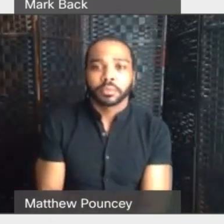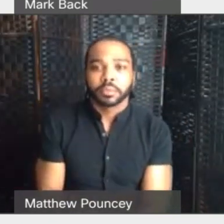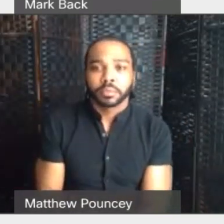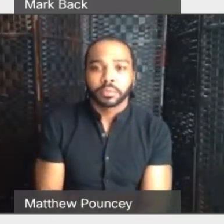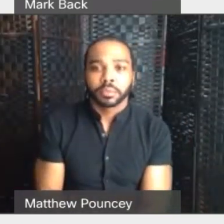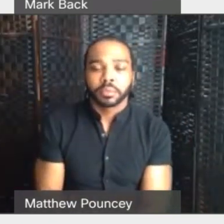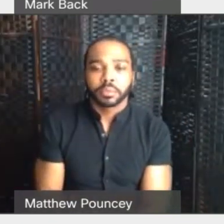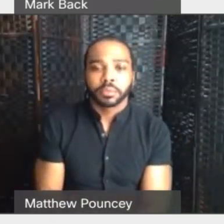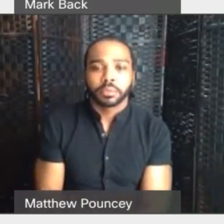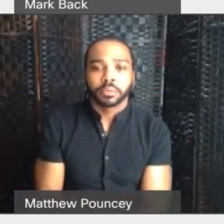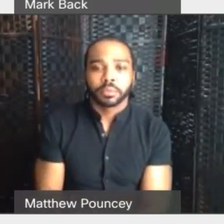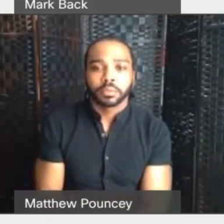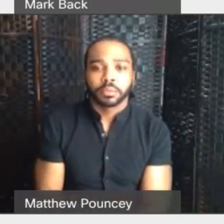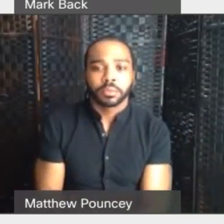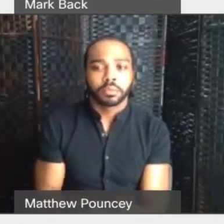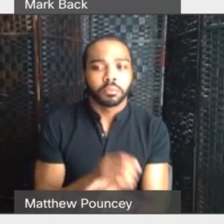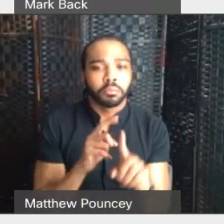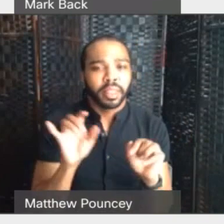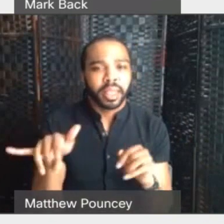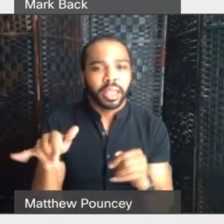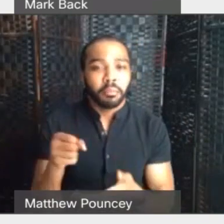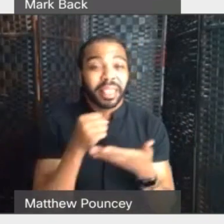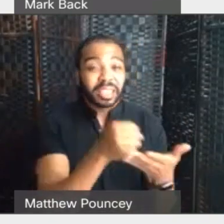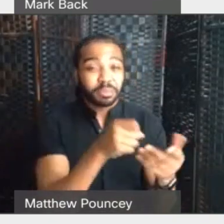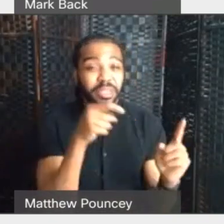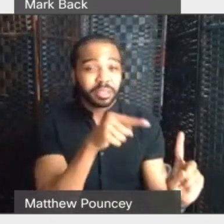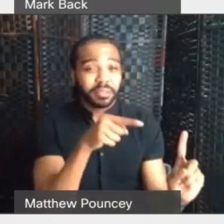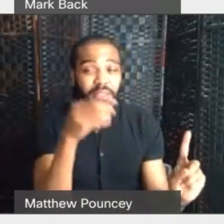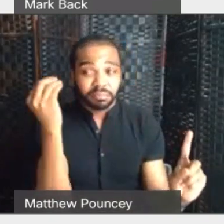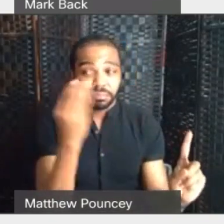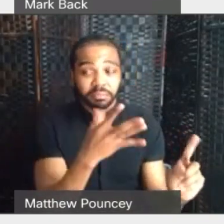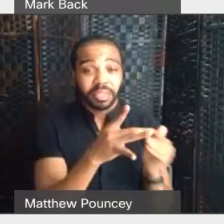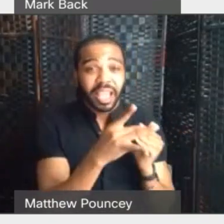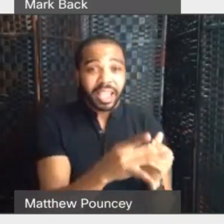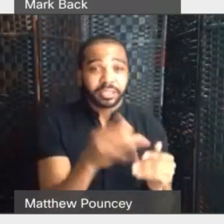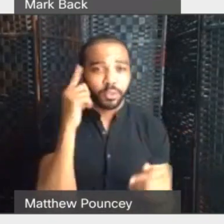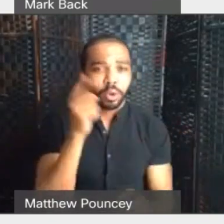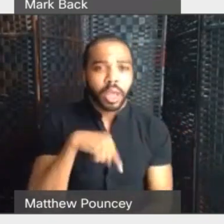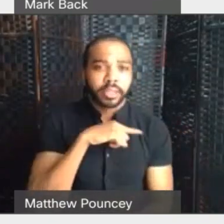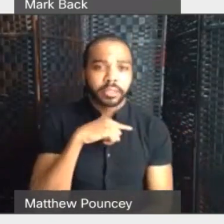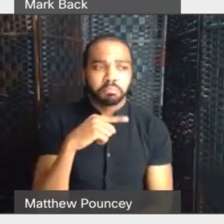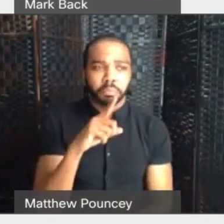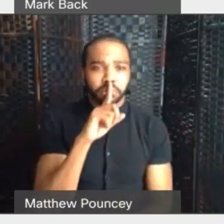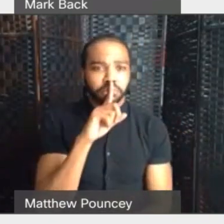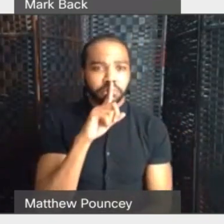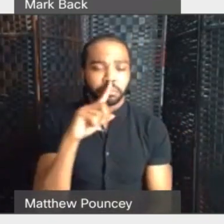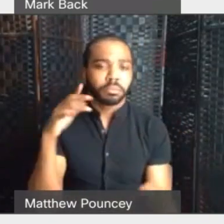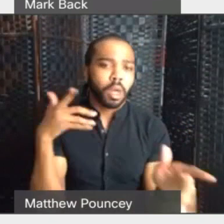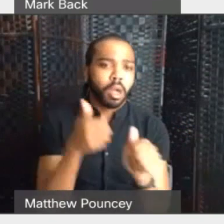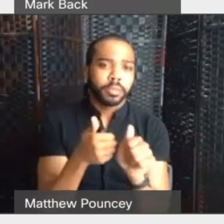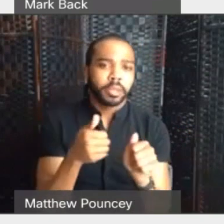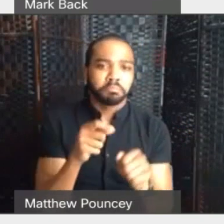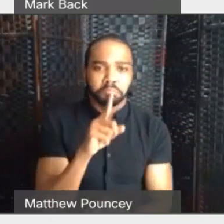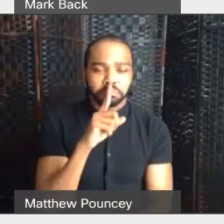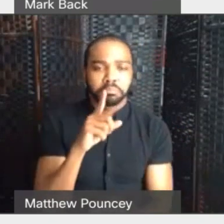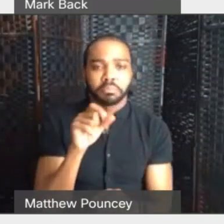But the sort of placement specific guidance for us has not been updated at this time. So